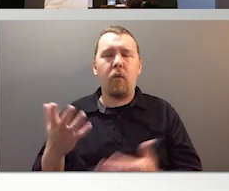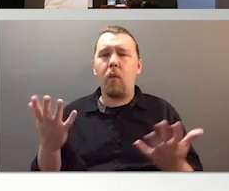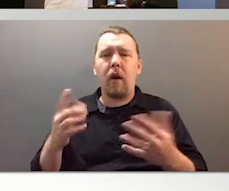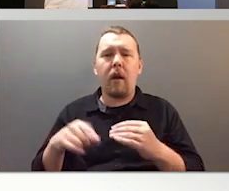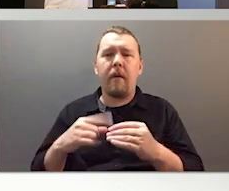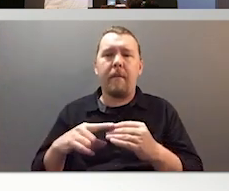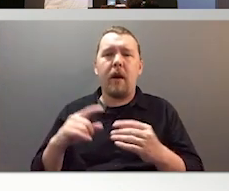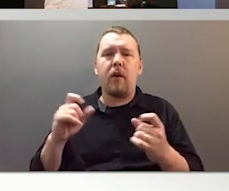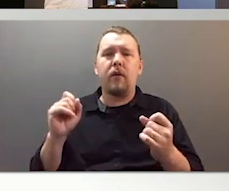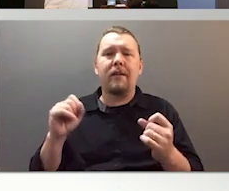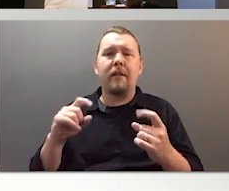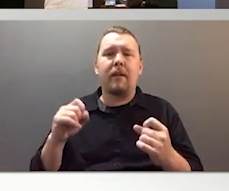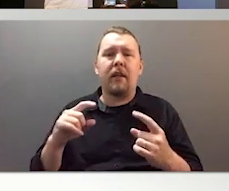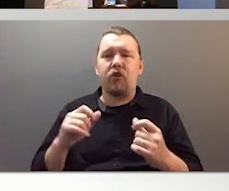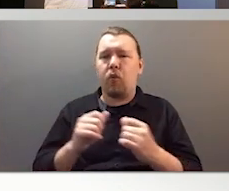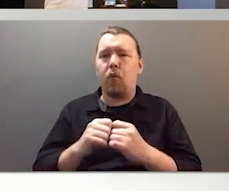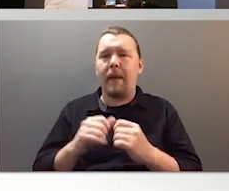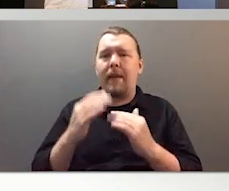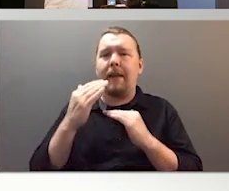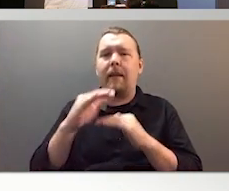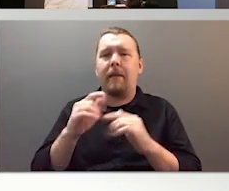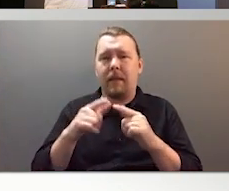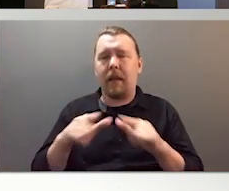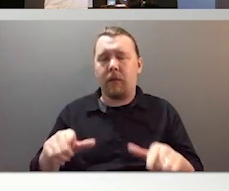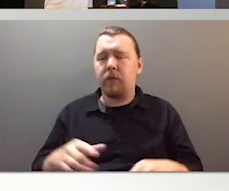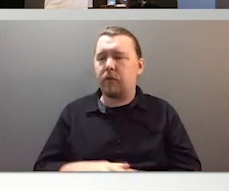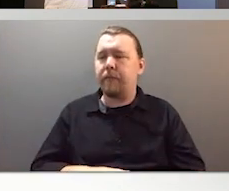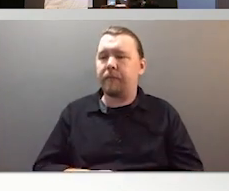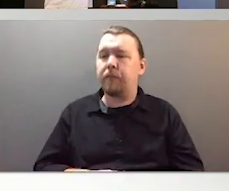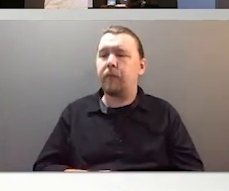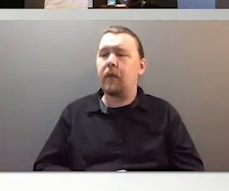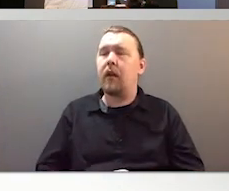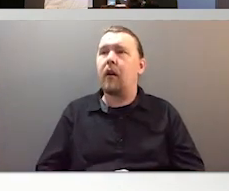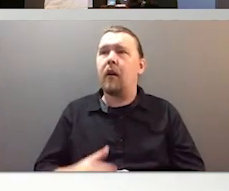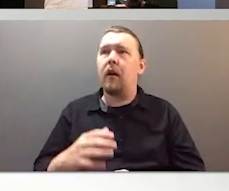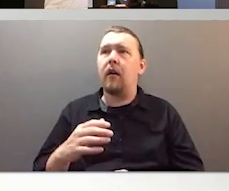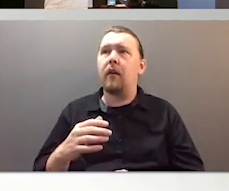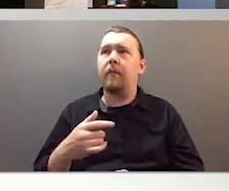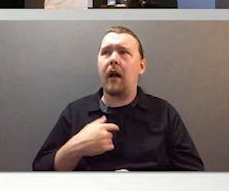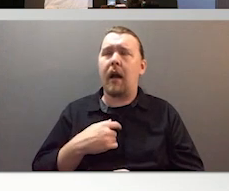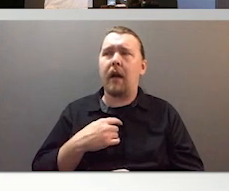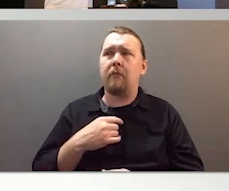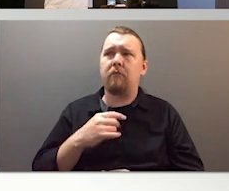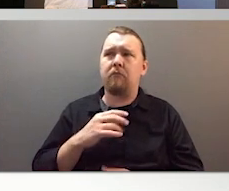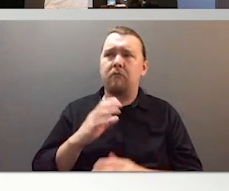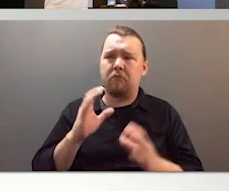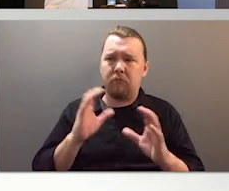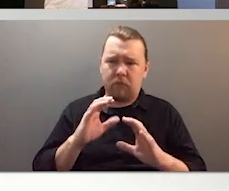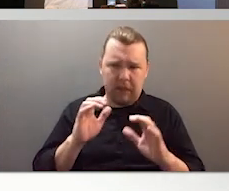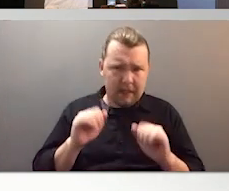I'm saying? So can you stand on one foot? Can you, and you're saying no.